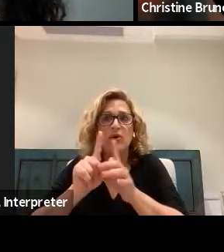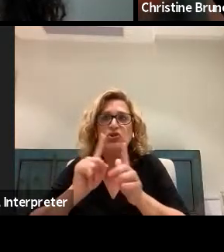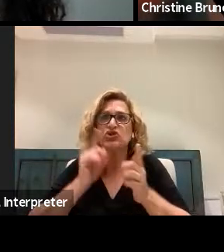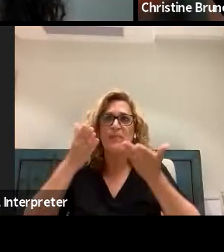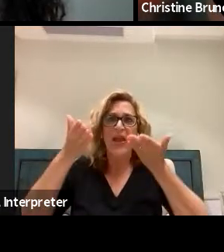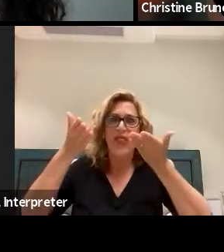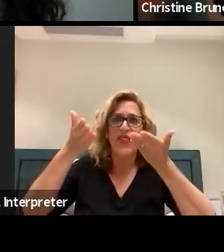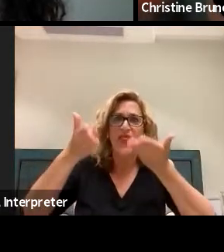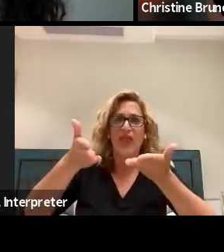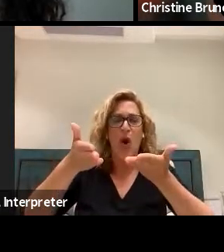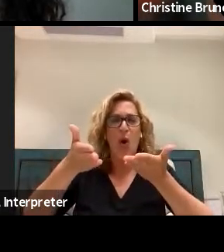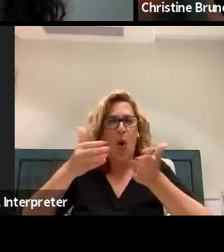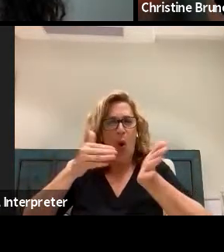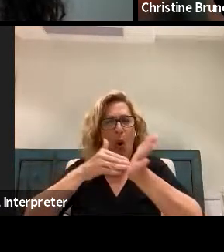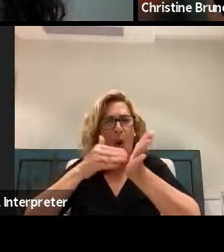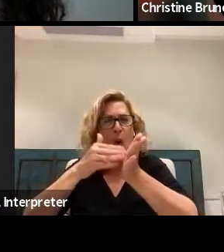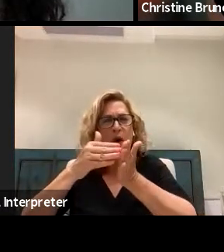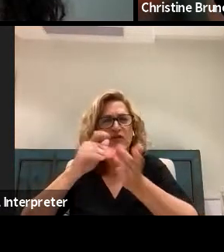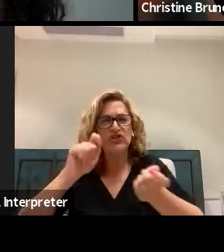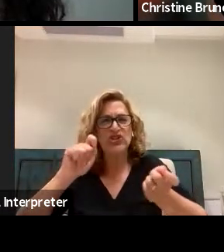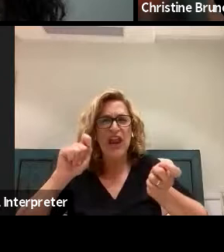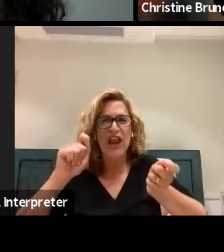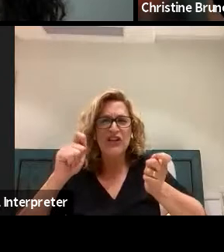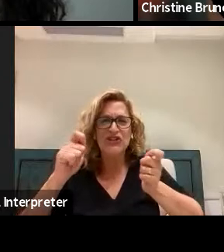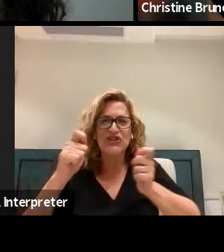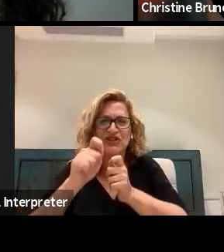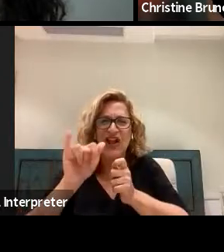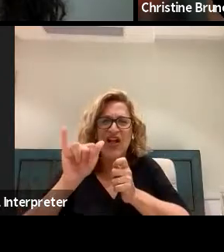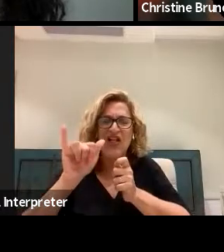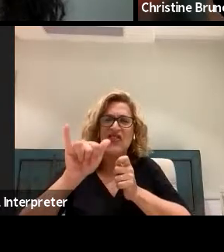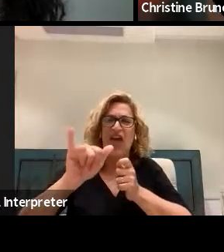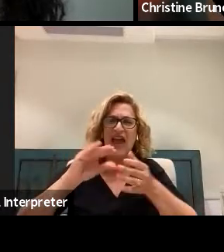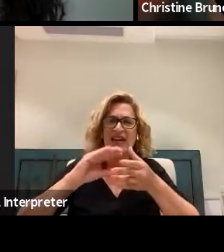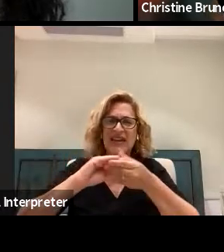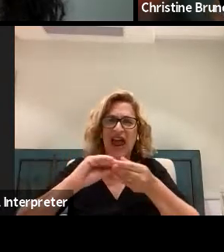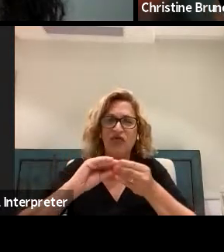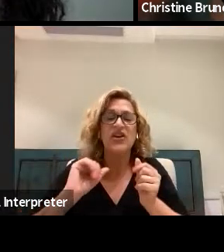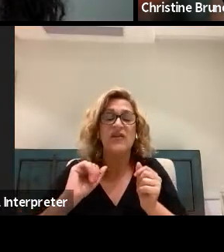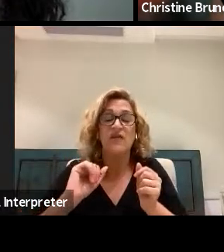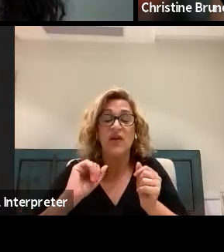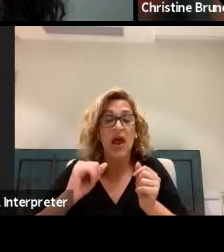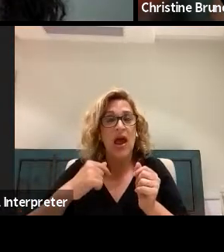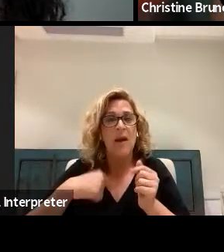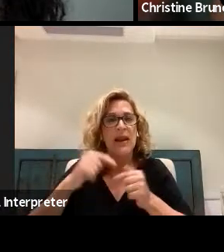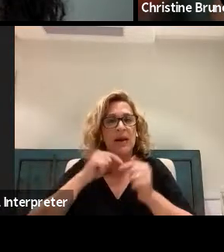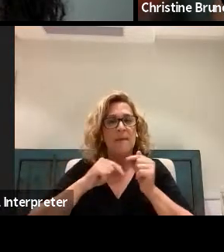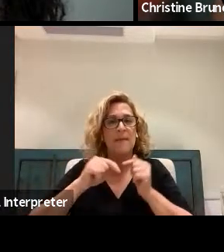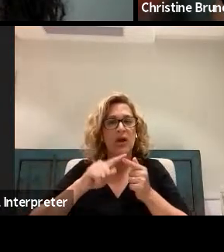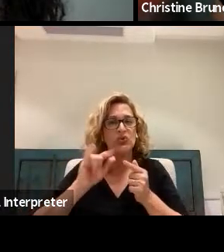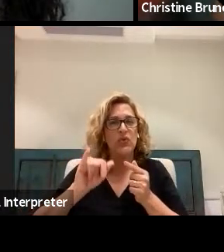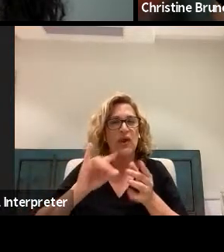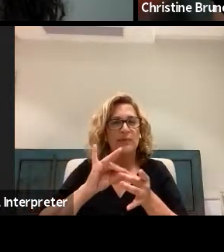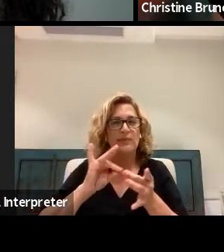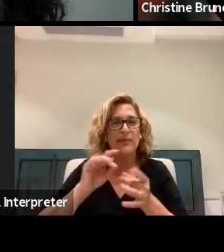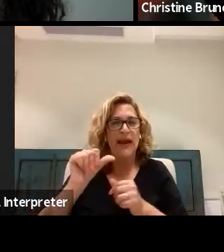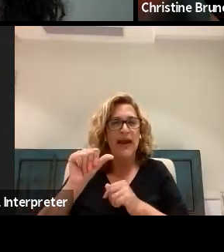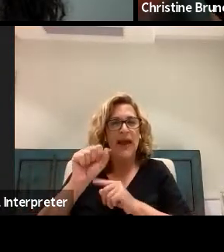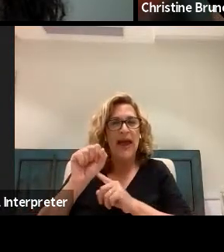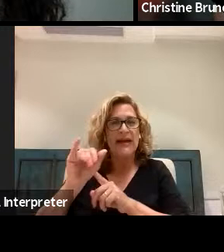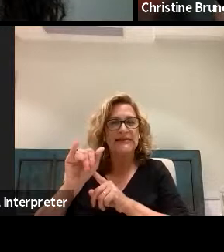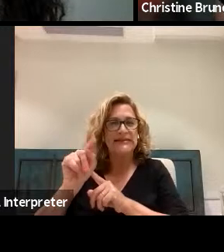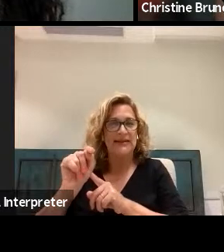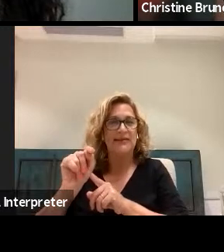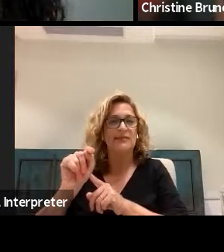right, often changes that narrative. And I'm going to come back to this idea of asset in a little bit, because I think it's really important. But before I